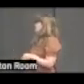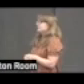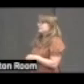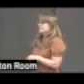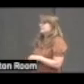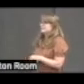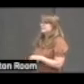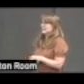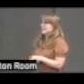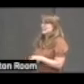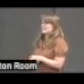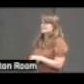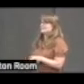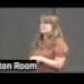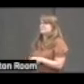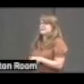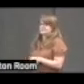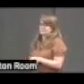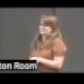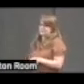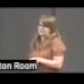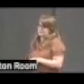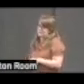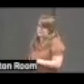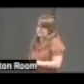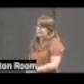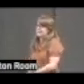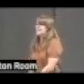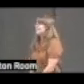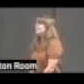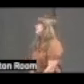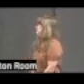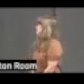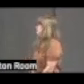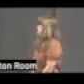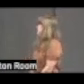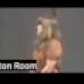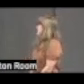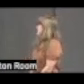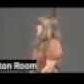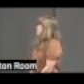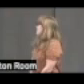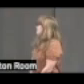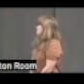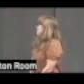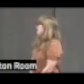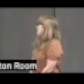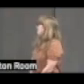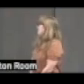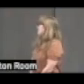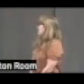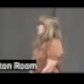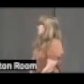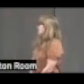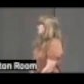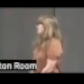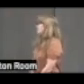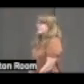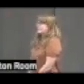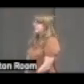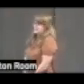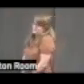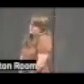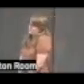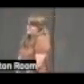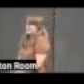of expertise, I project, is going to become very needed in the future. We already are trying to save, I